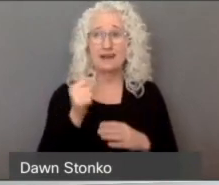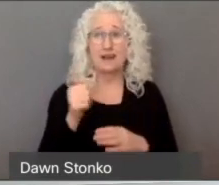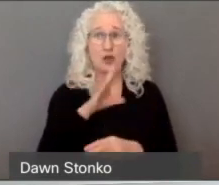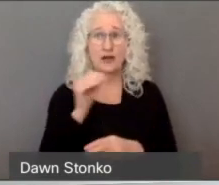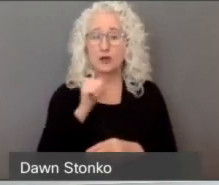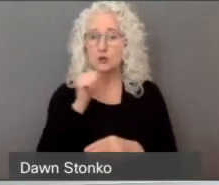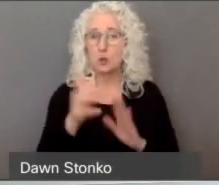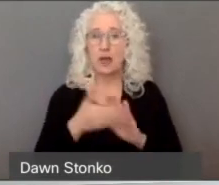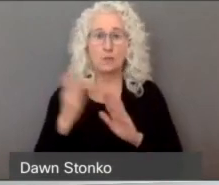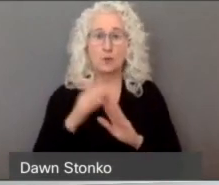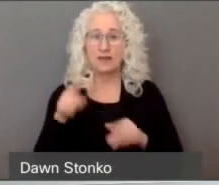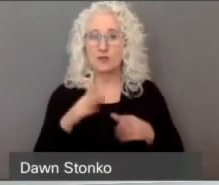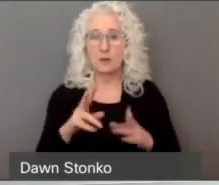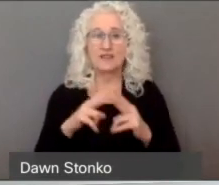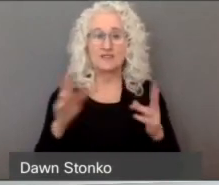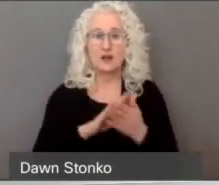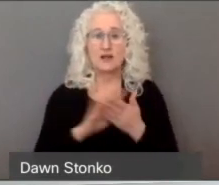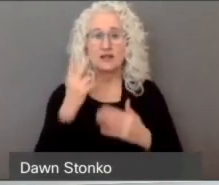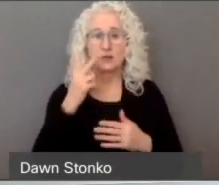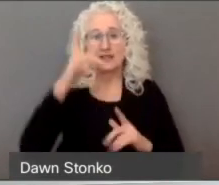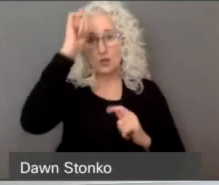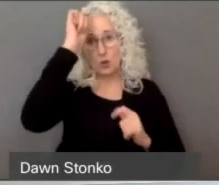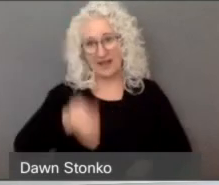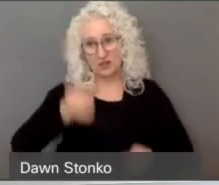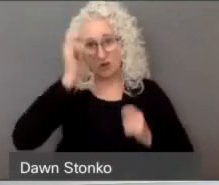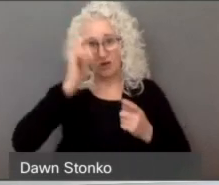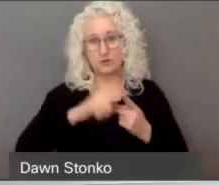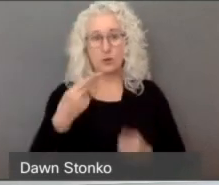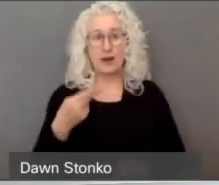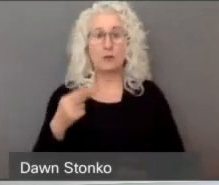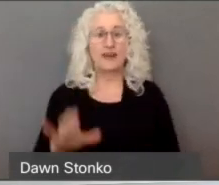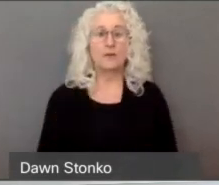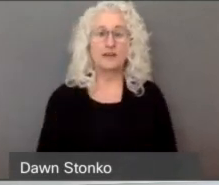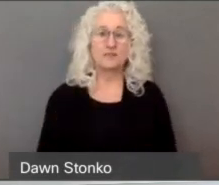It's very nice to see. So hats off to Howard County.